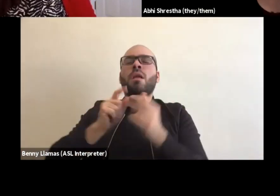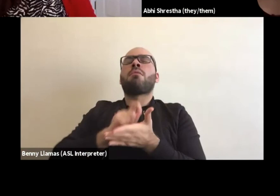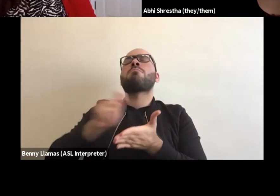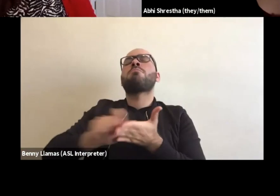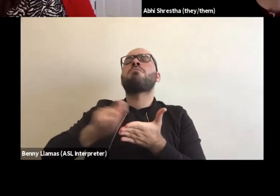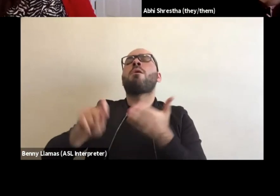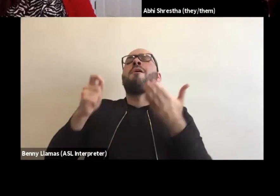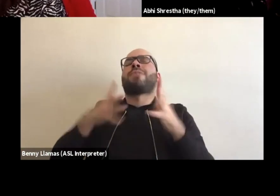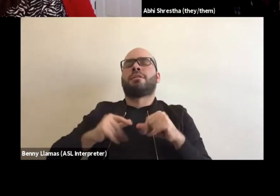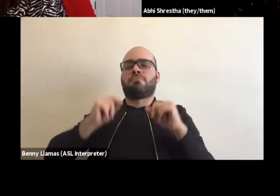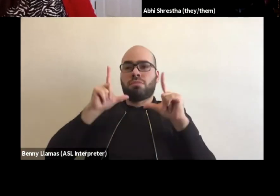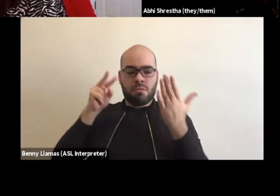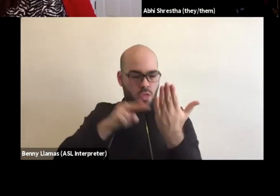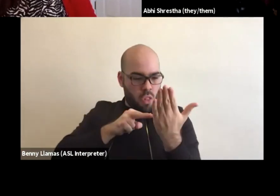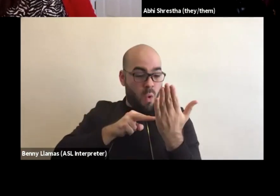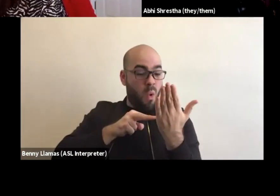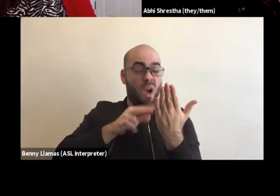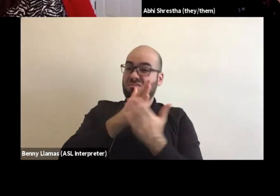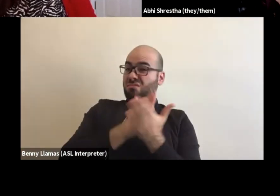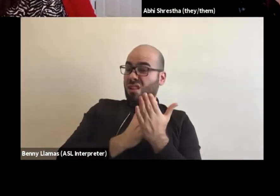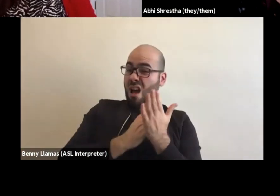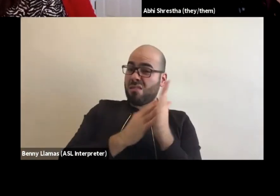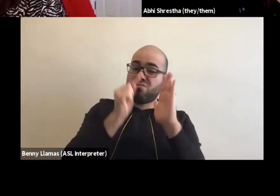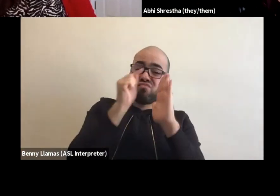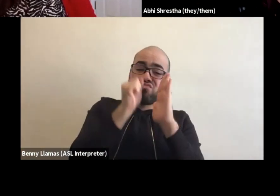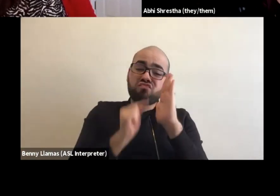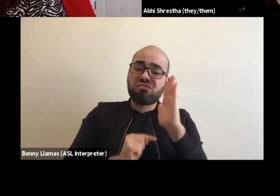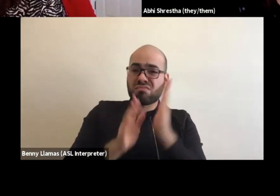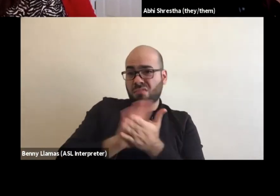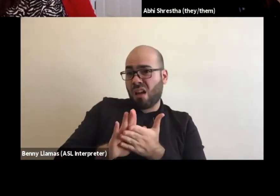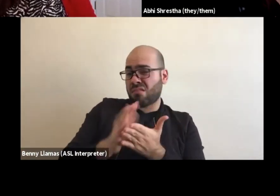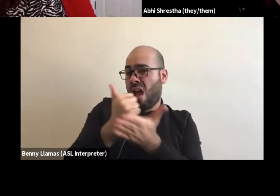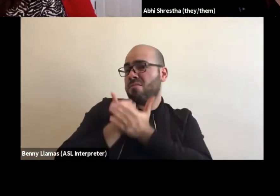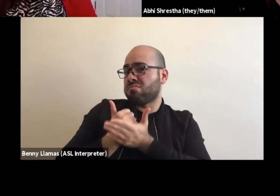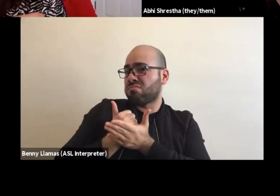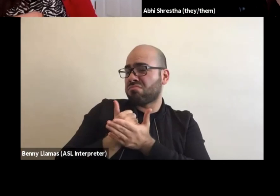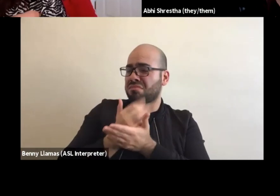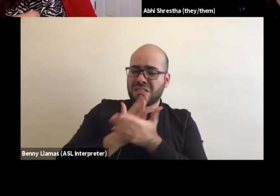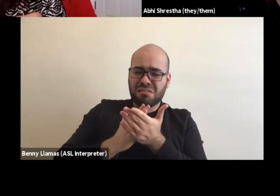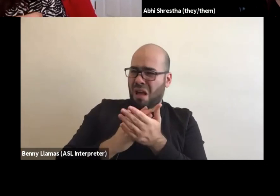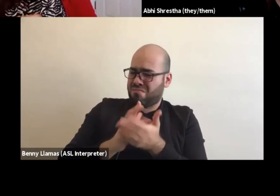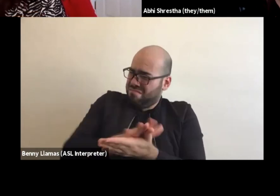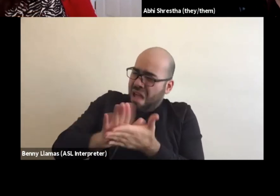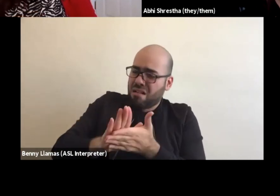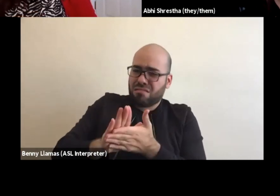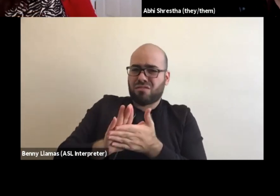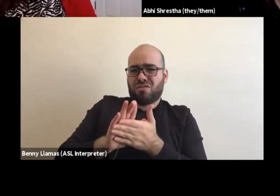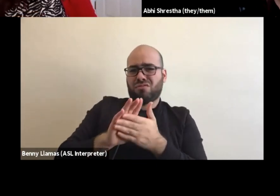interesting. Well, that's a brilliant idea because it forces you to pay